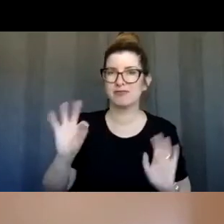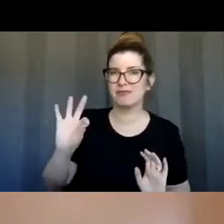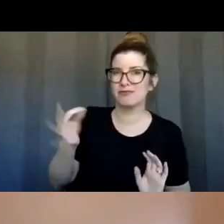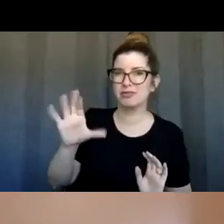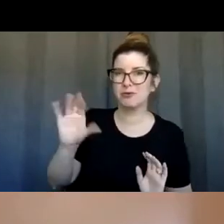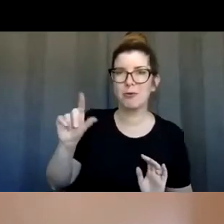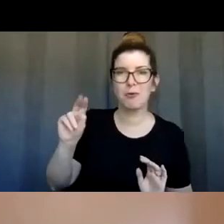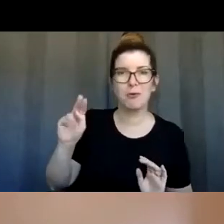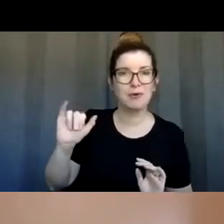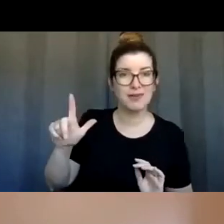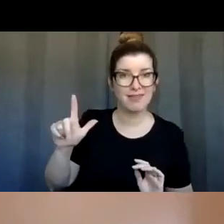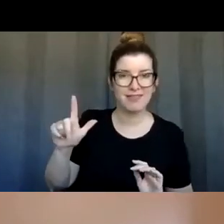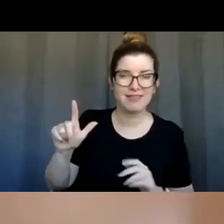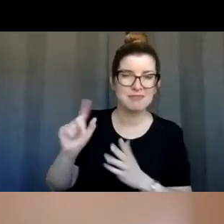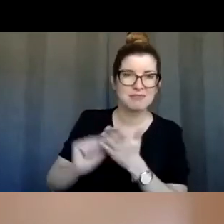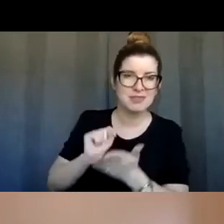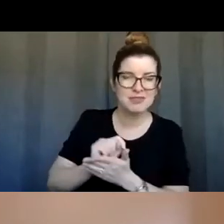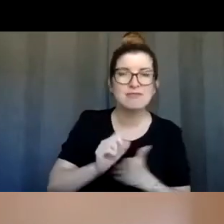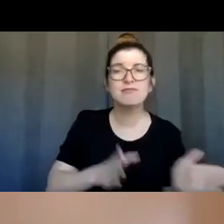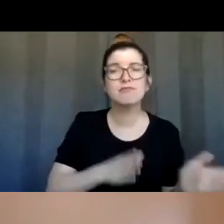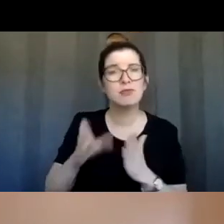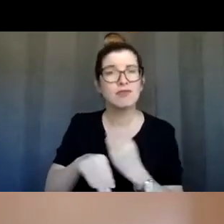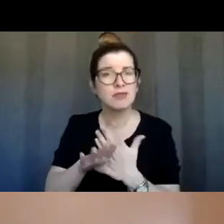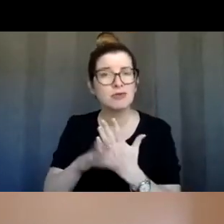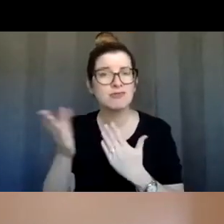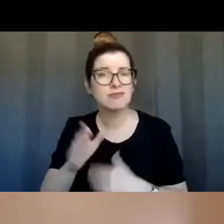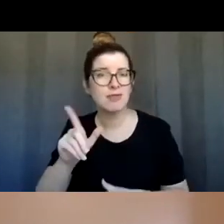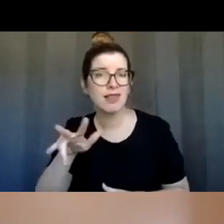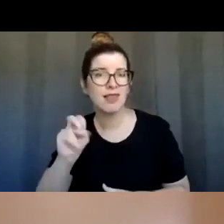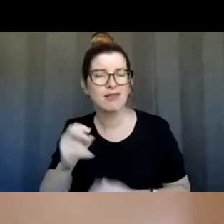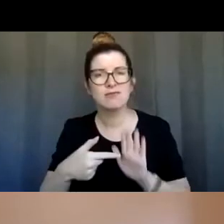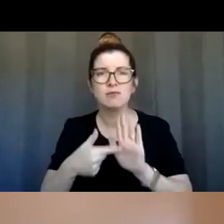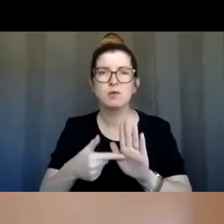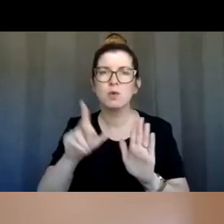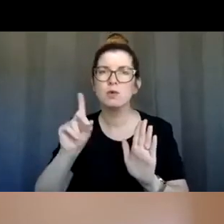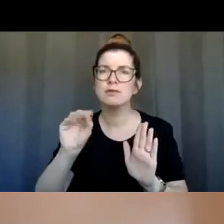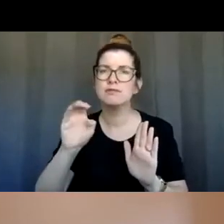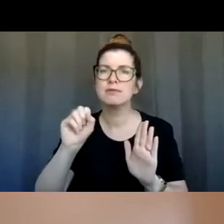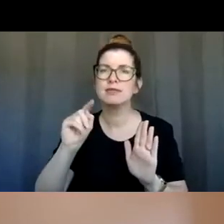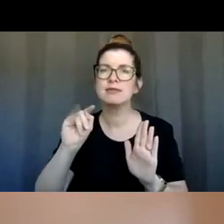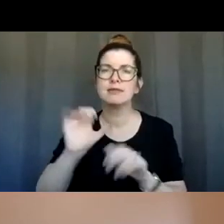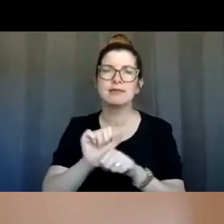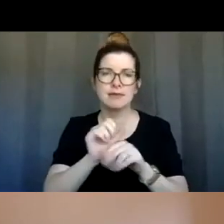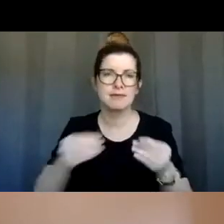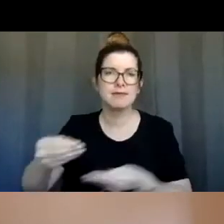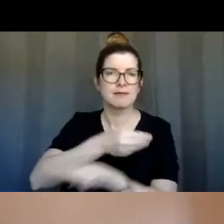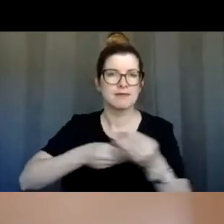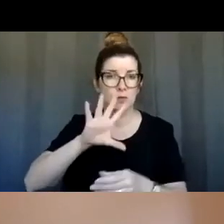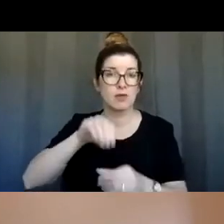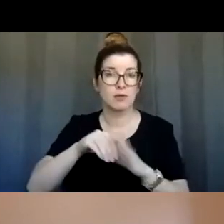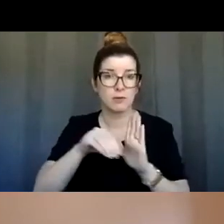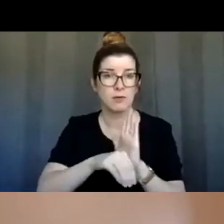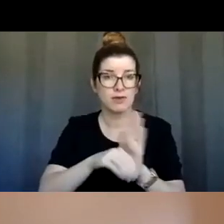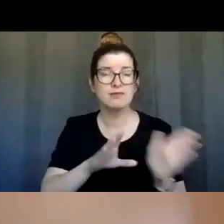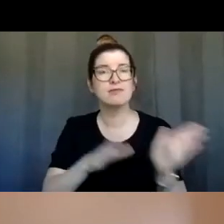purchased live virtual exhibit, which explores the domestic slave trade in New Orleans. We have a book